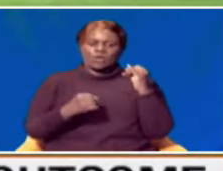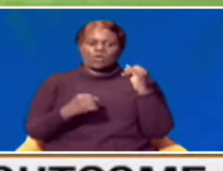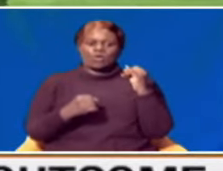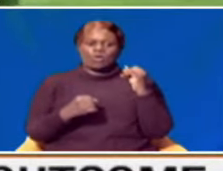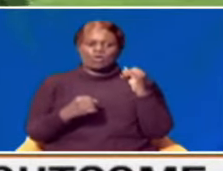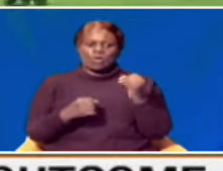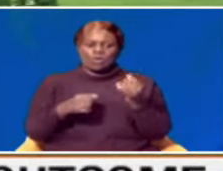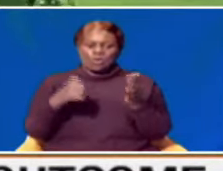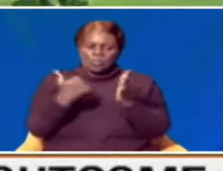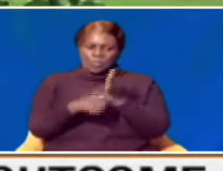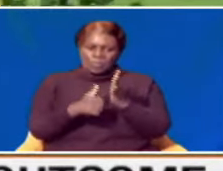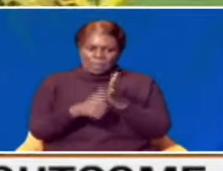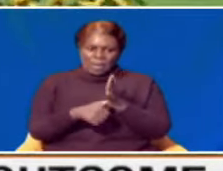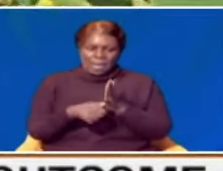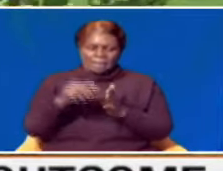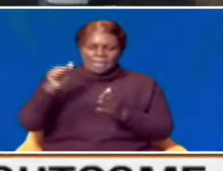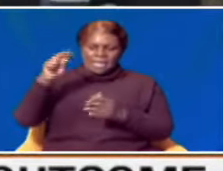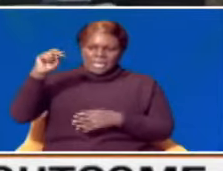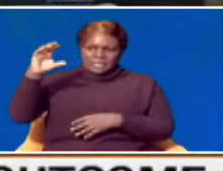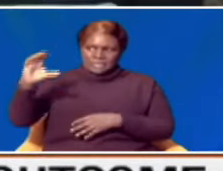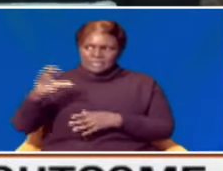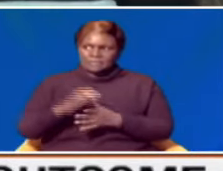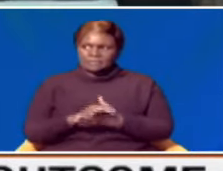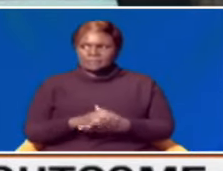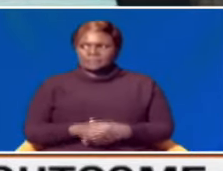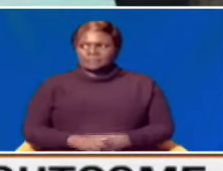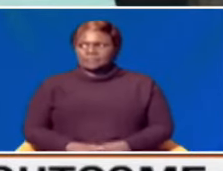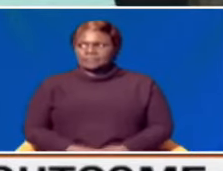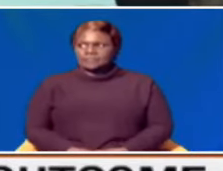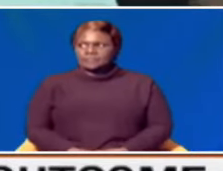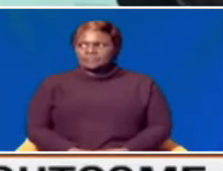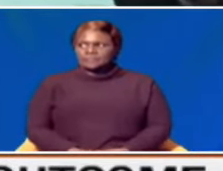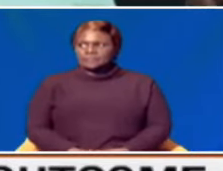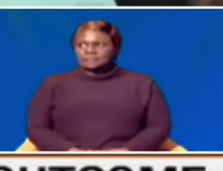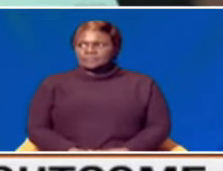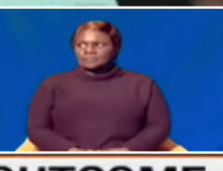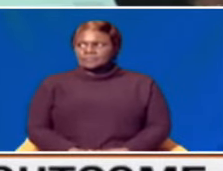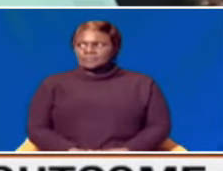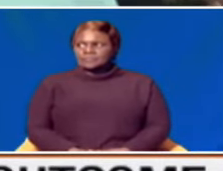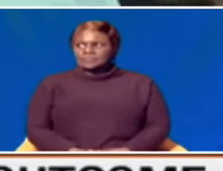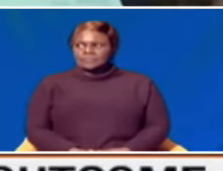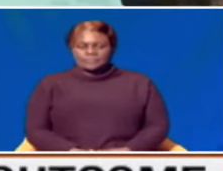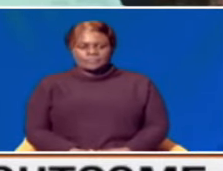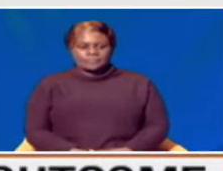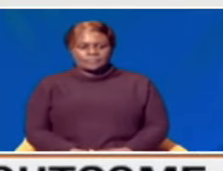President Cyril Ramaphosa's political coffin. Lilian Odera, KTN News.